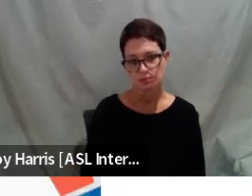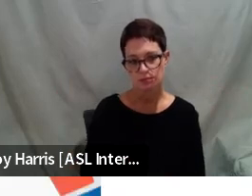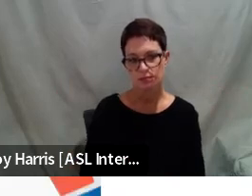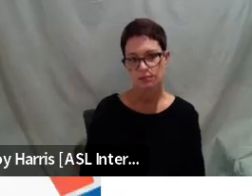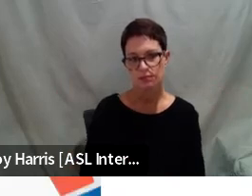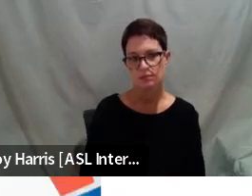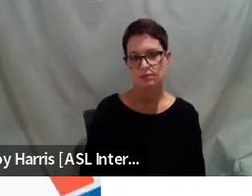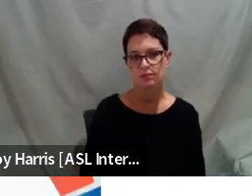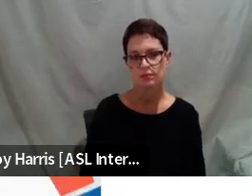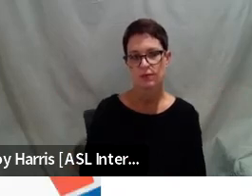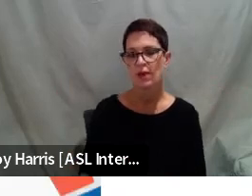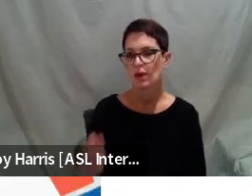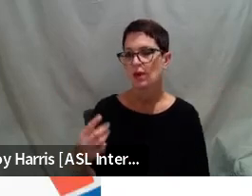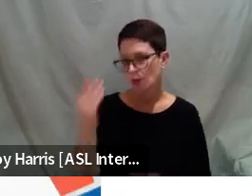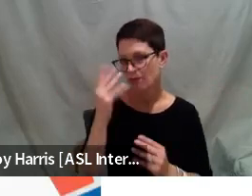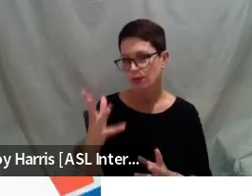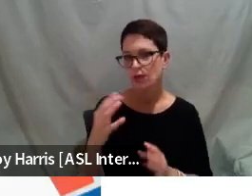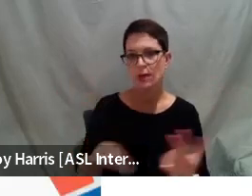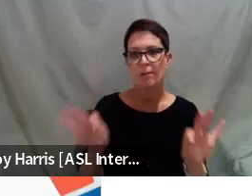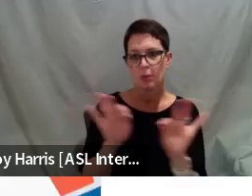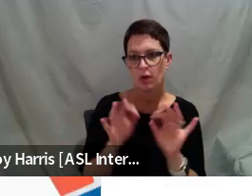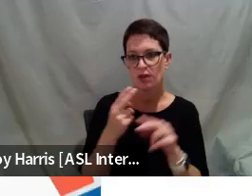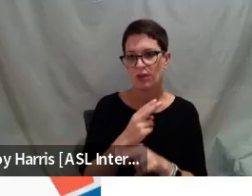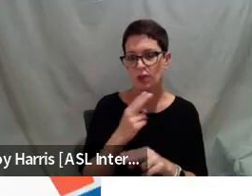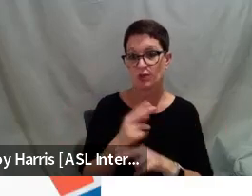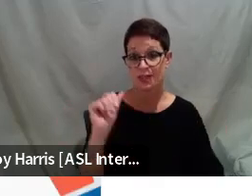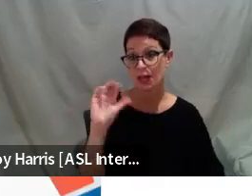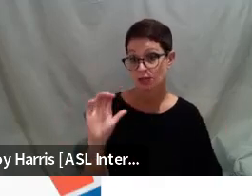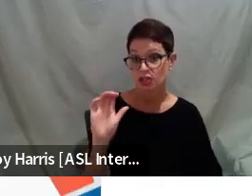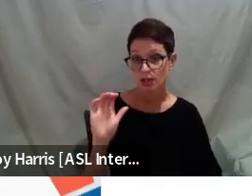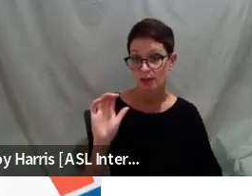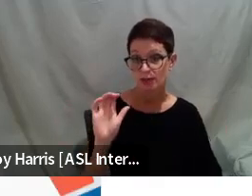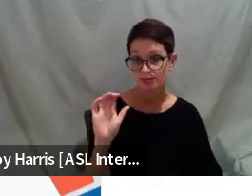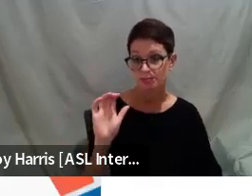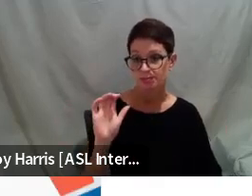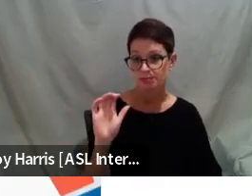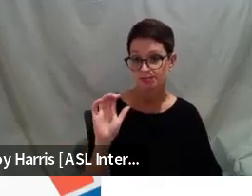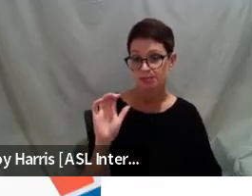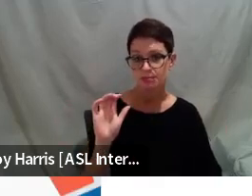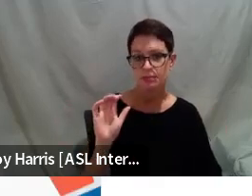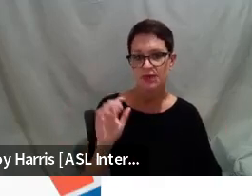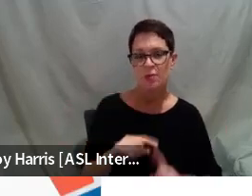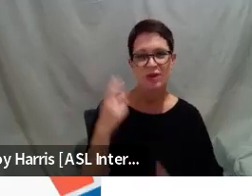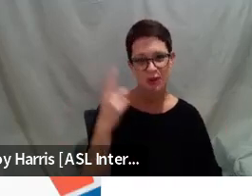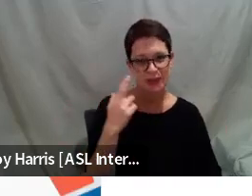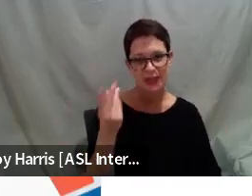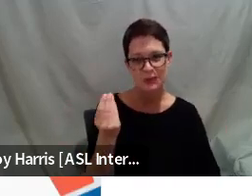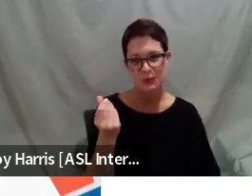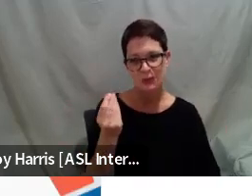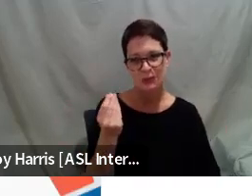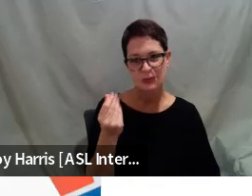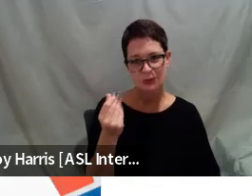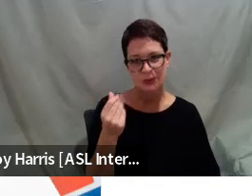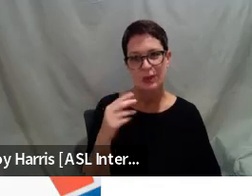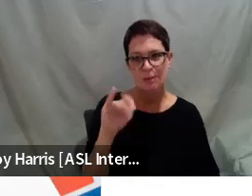We have mentioned the importance of using air conditioning, but we also realize that it can increase